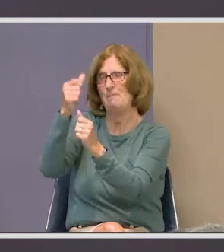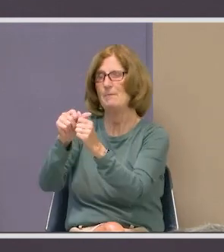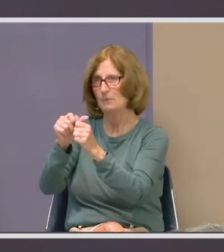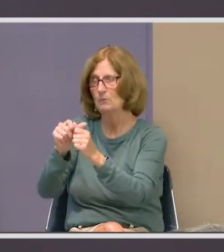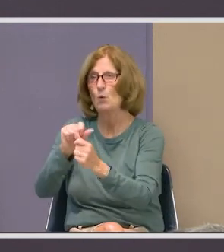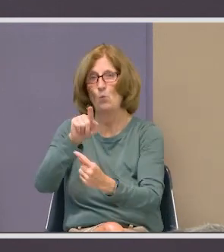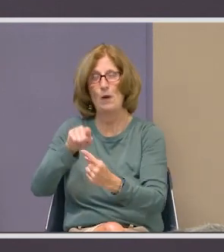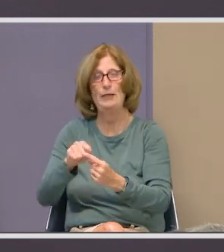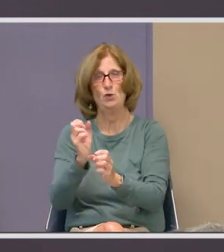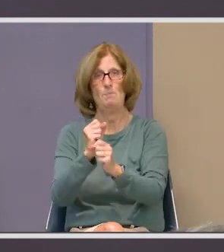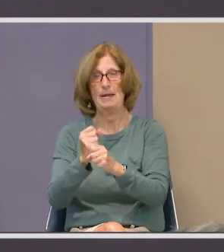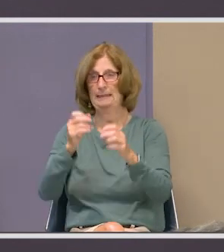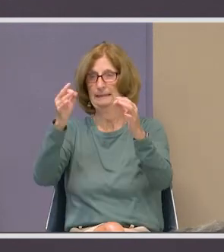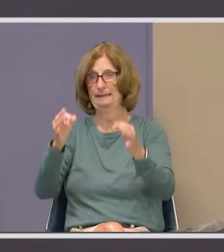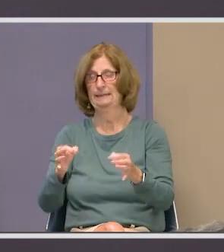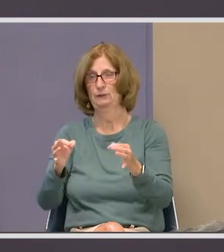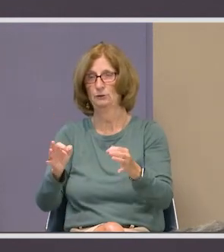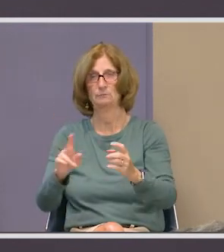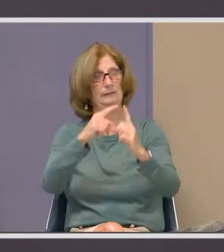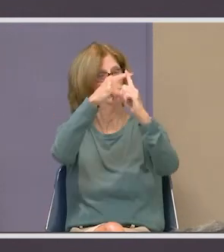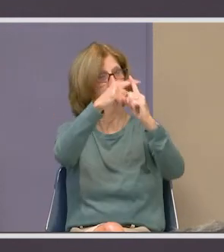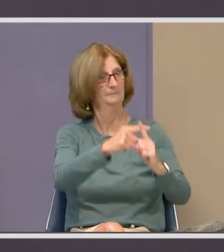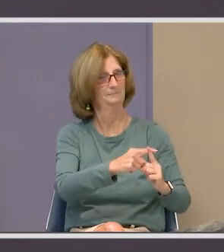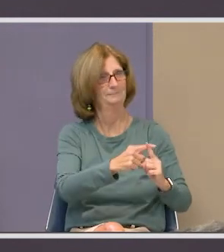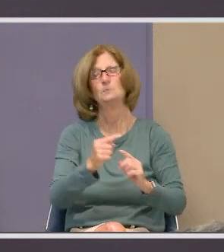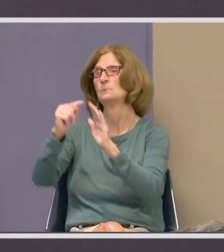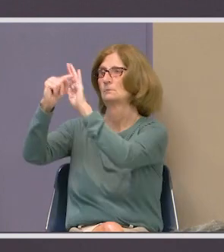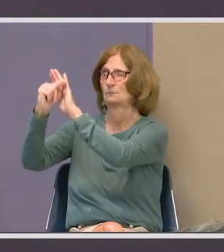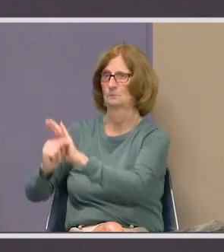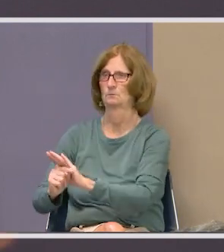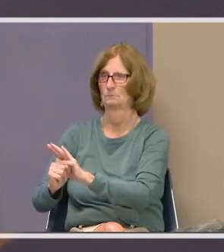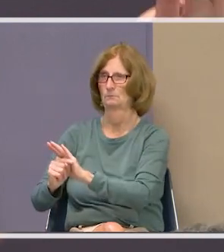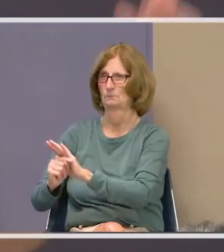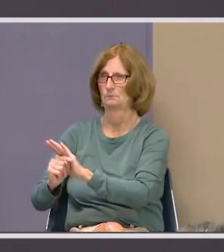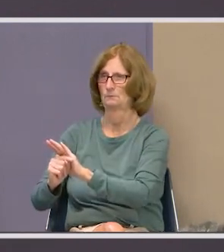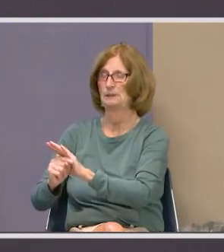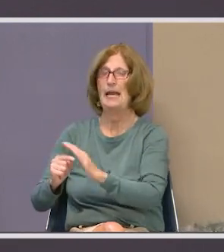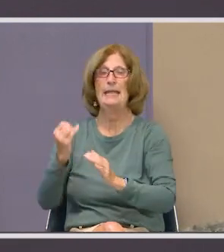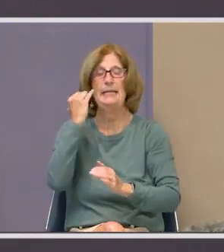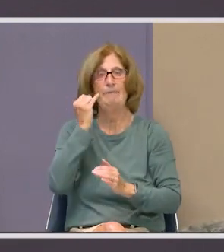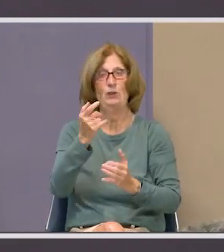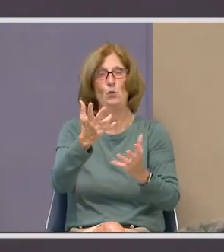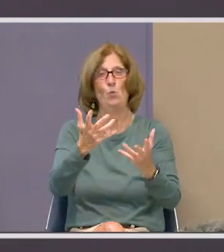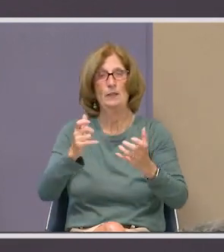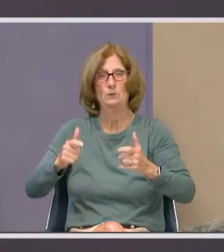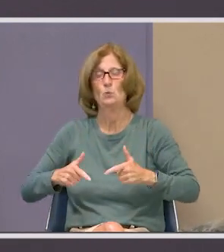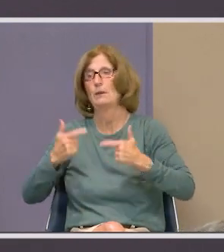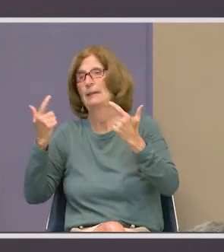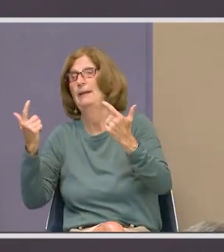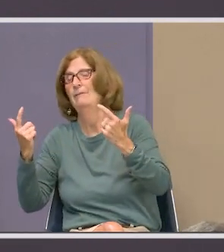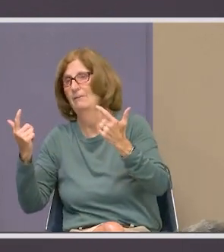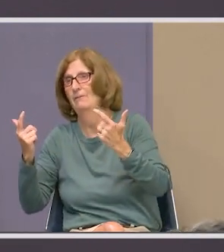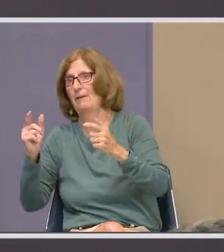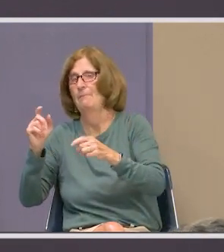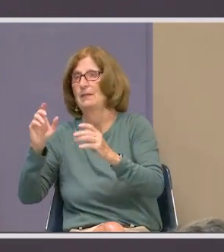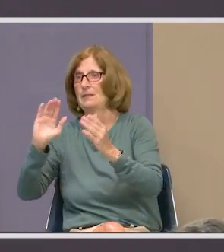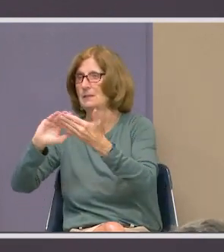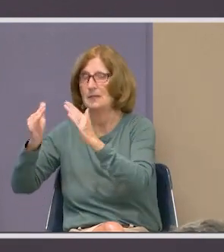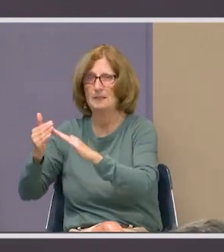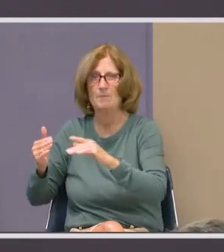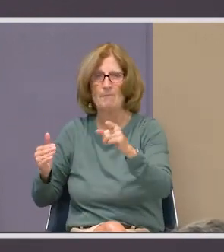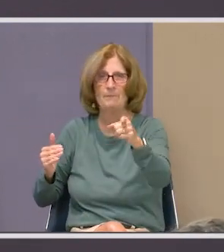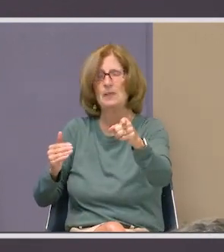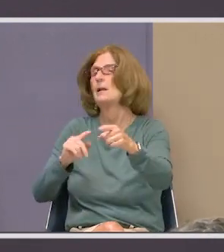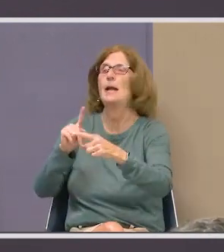when congestion gets worse, at least know that we tried, and that this is the price we all have to pay for living in the city. And when businesses are pissed off too and don't